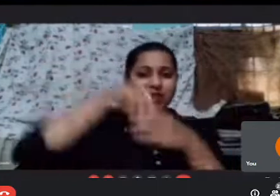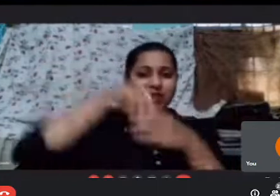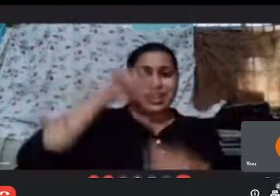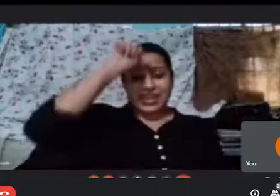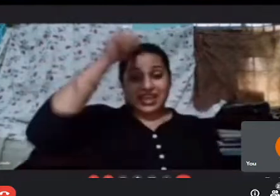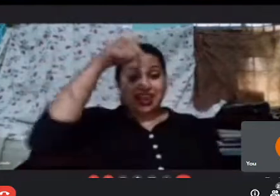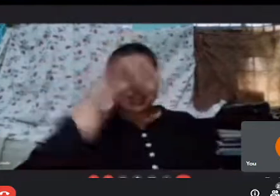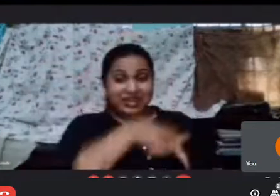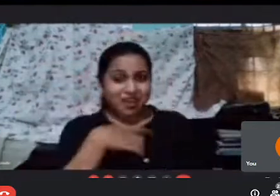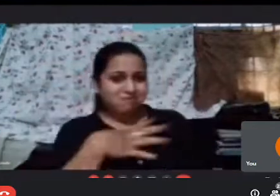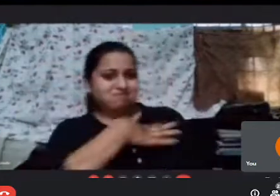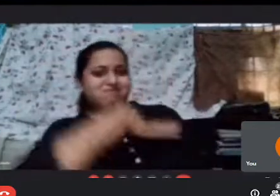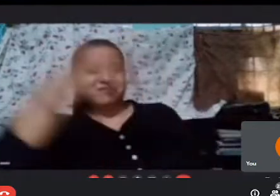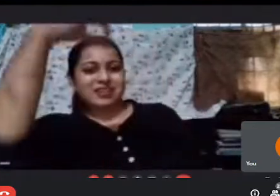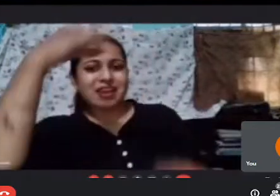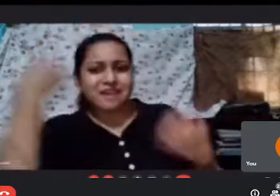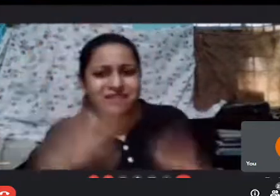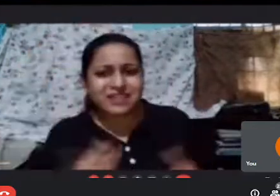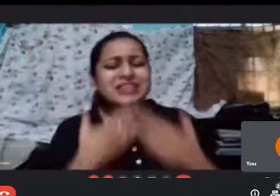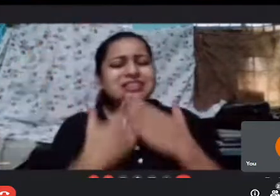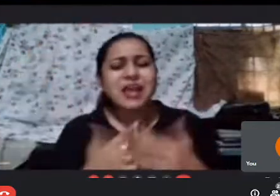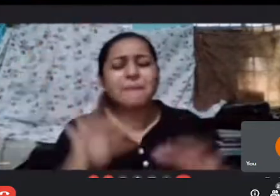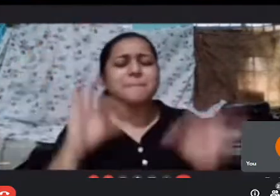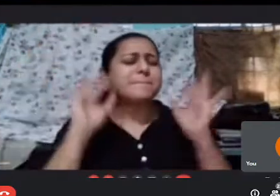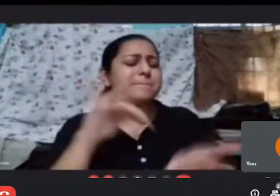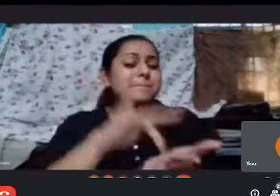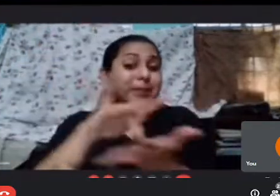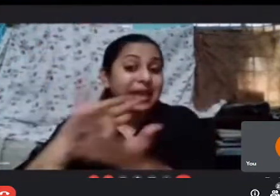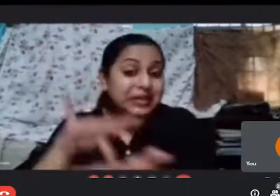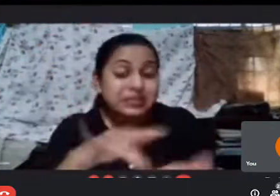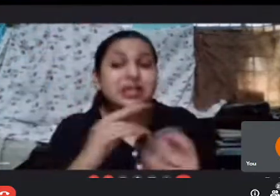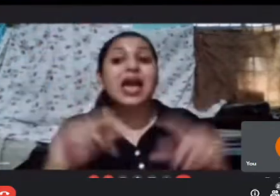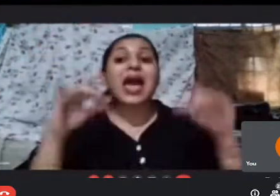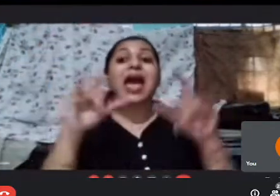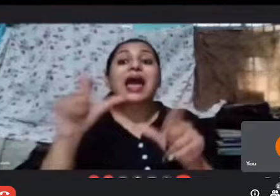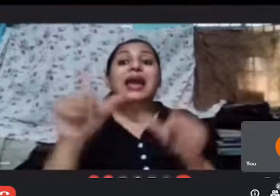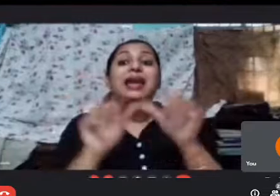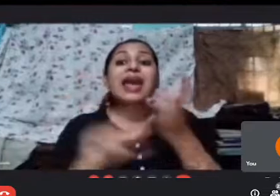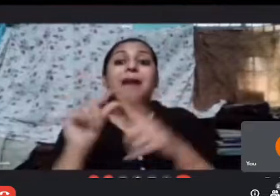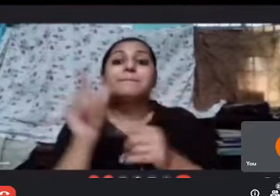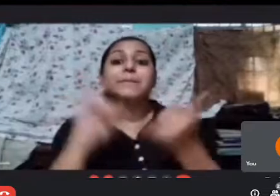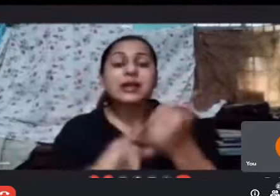the place for your campus. We are so proud of it.